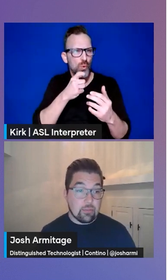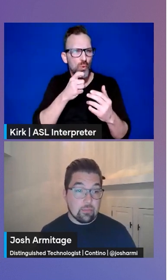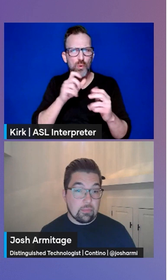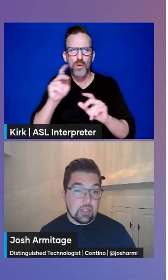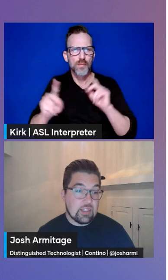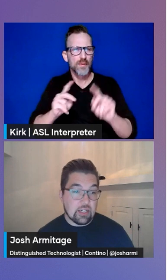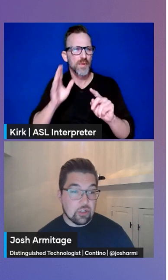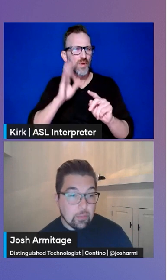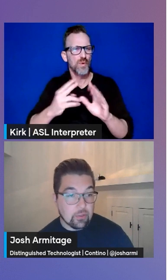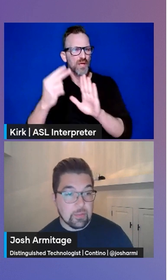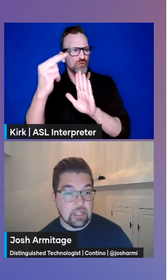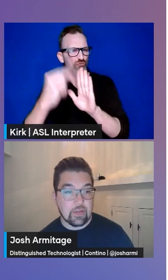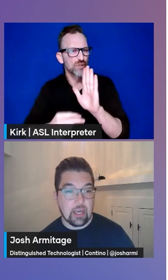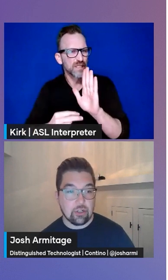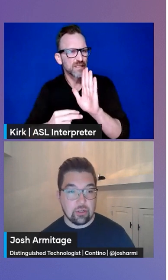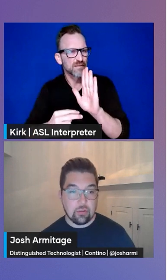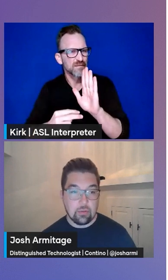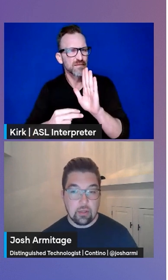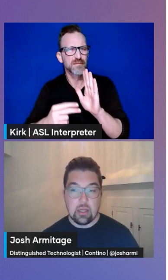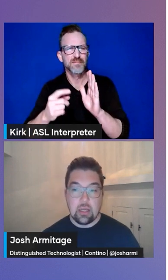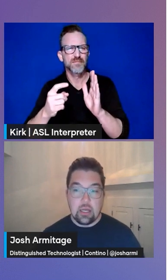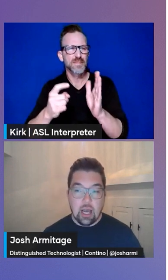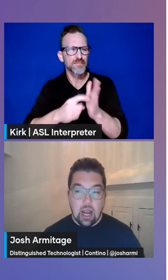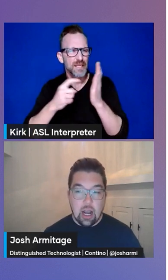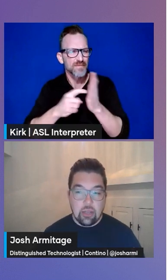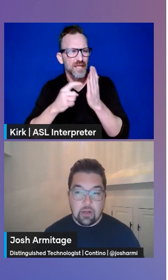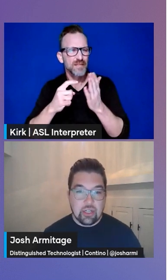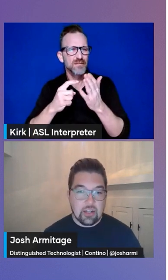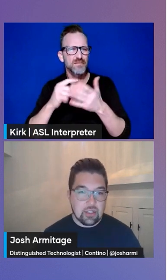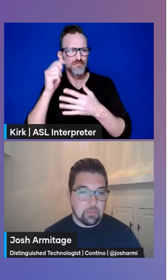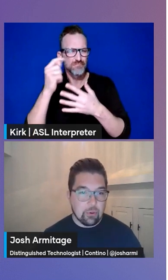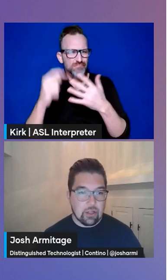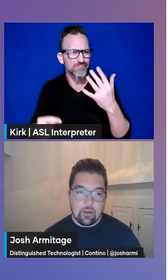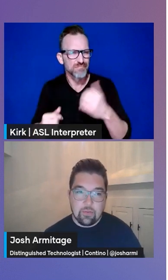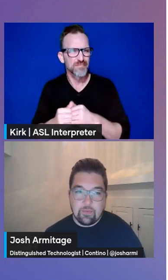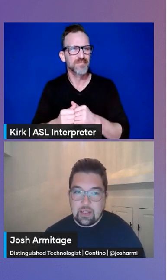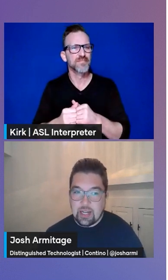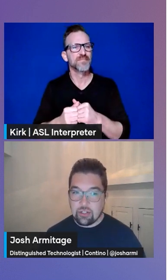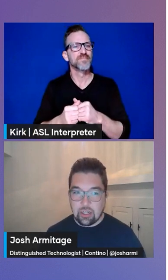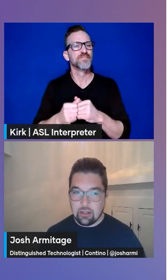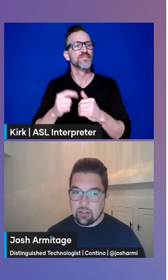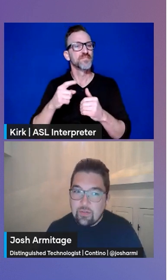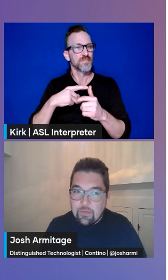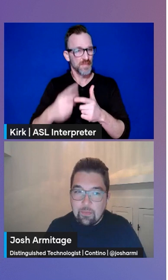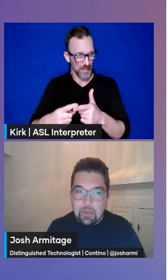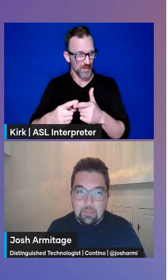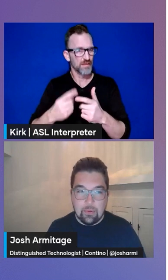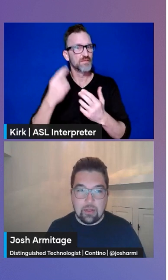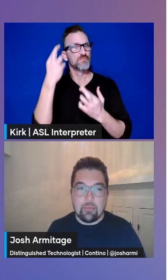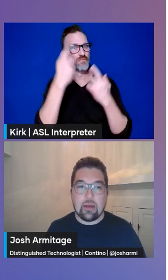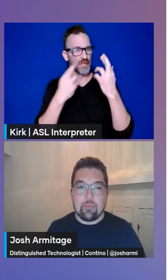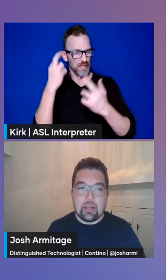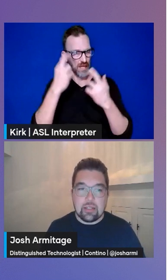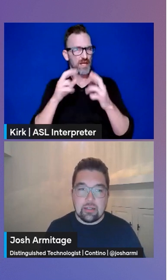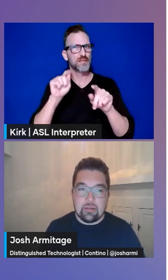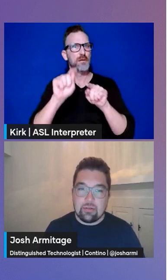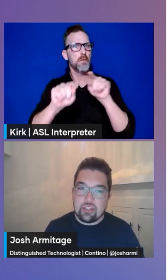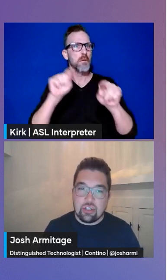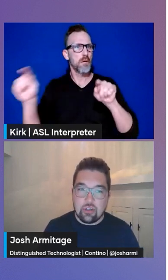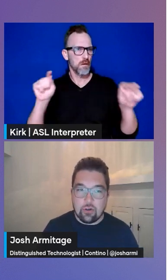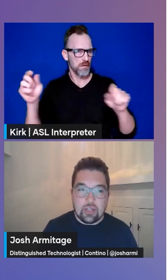read this executable specification? And you actually get to the point of there's actually a lot of different people that might read